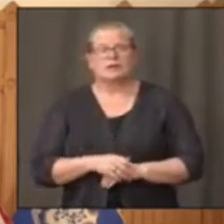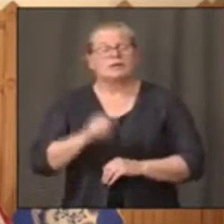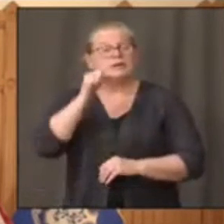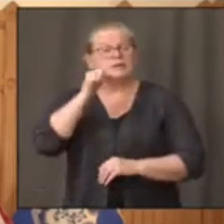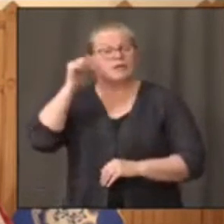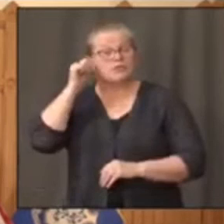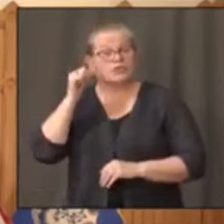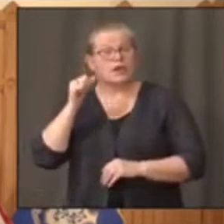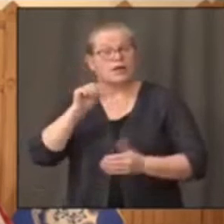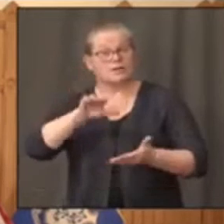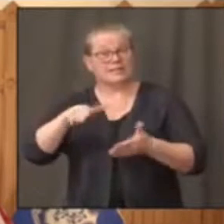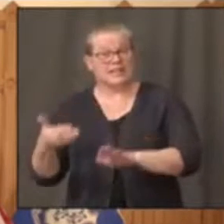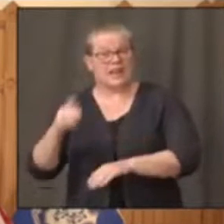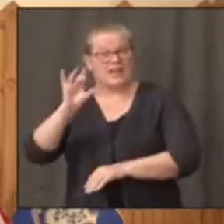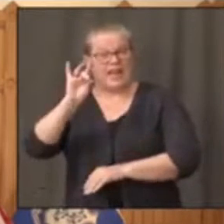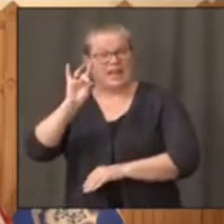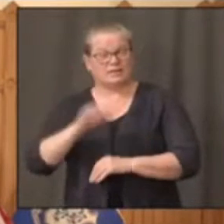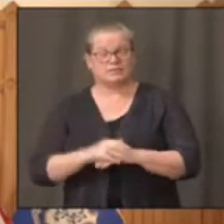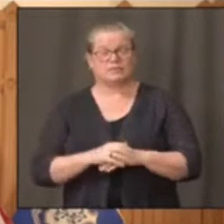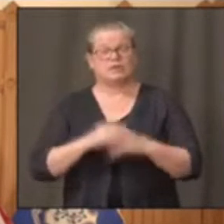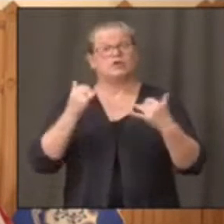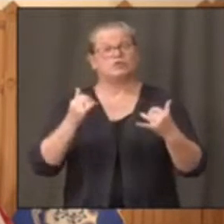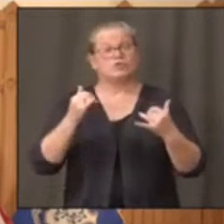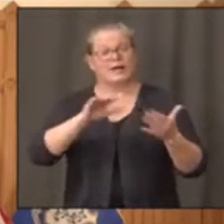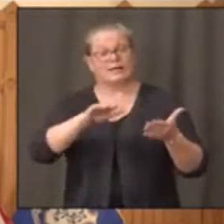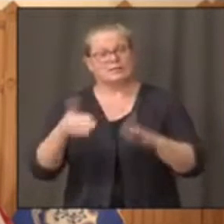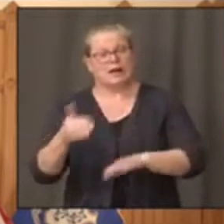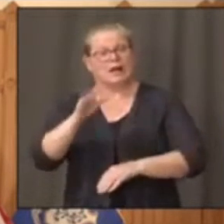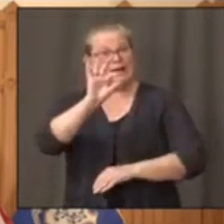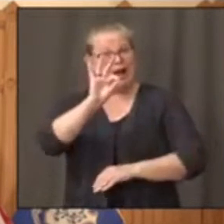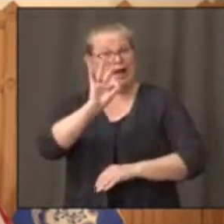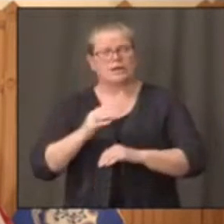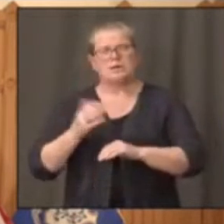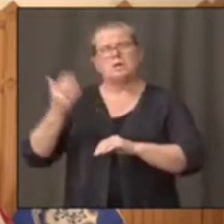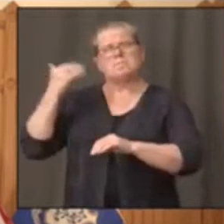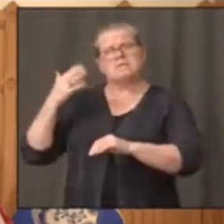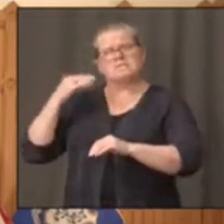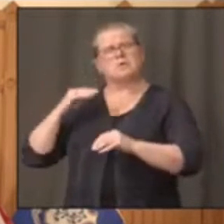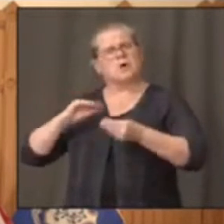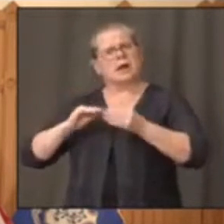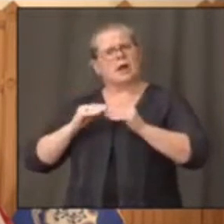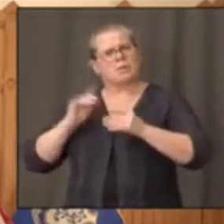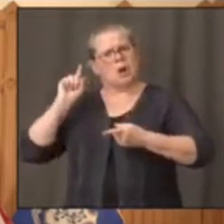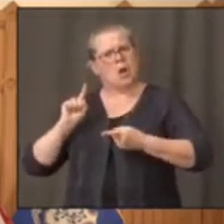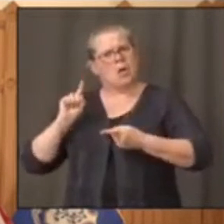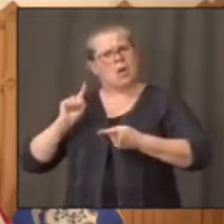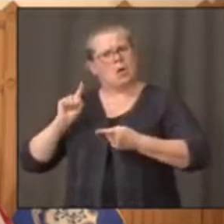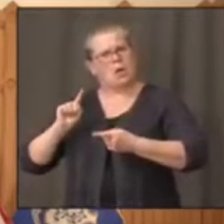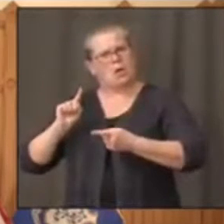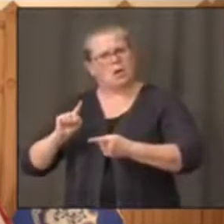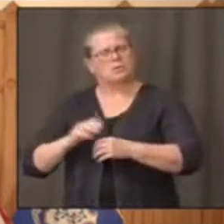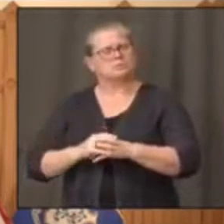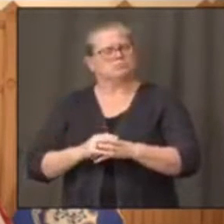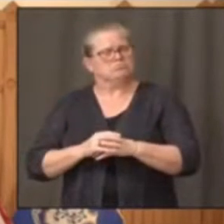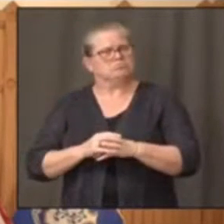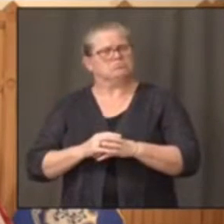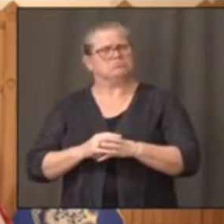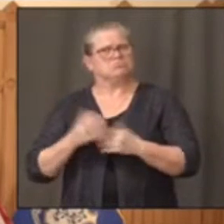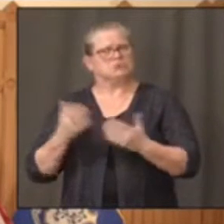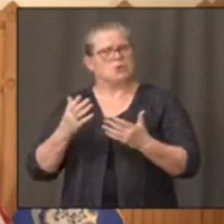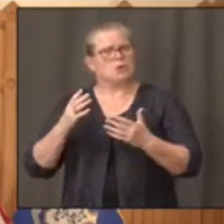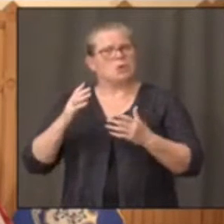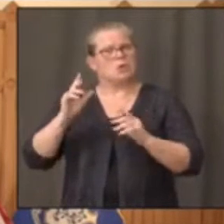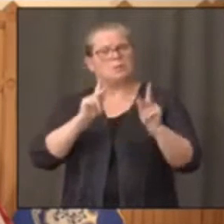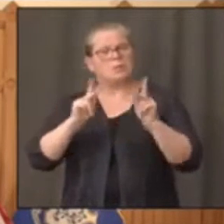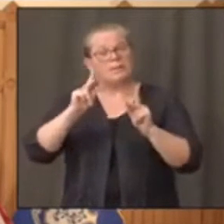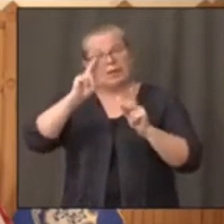yesterday, 9 today, after much lower numbers for a while. I know cases aren't going up, hospitalizations aren't going up. So what does it mean that all of a